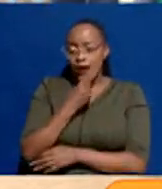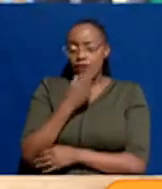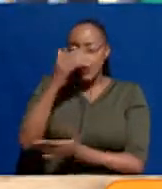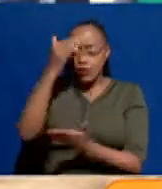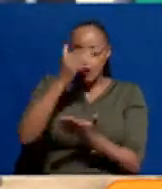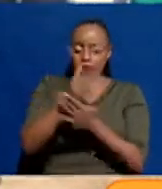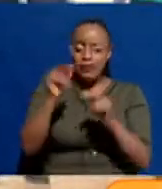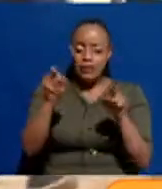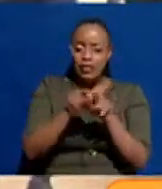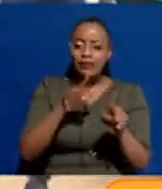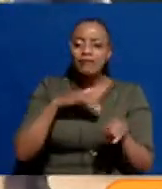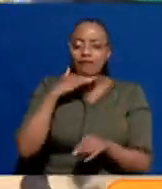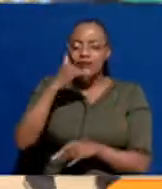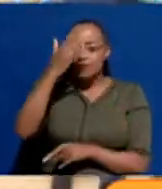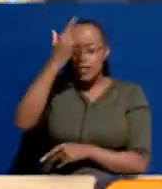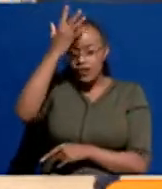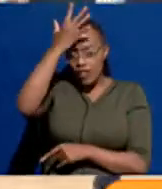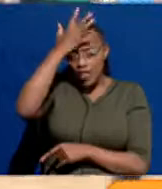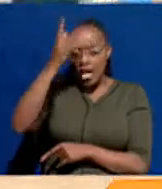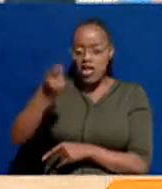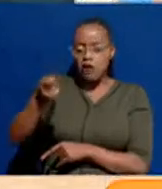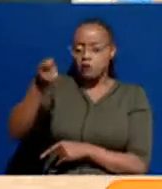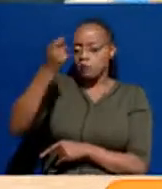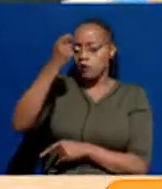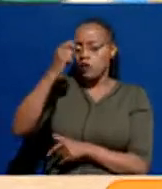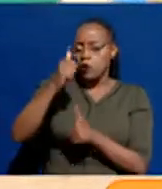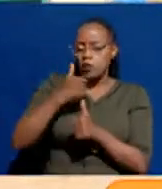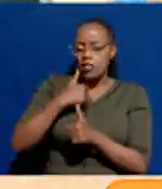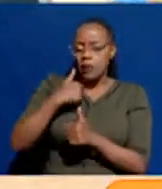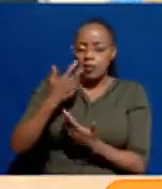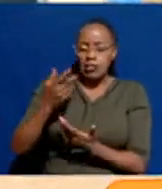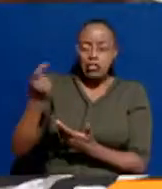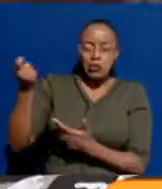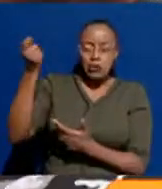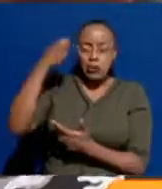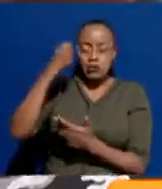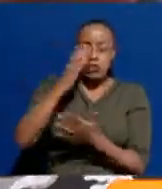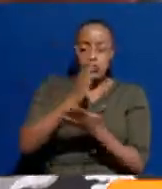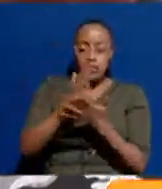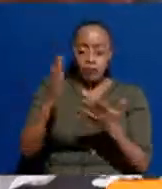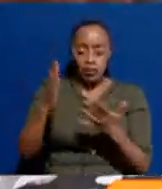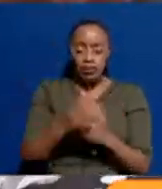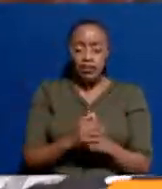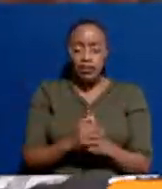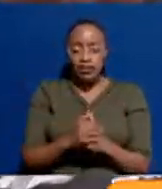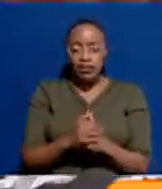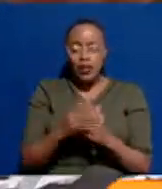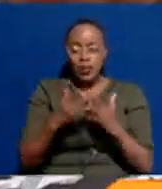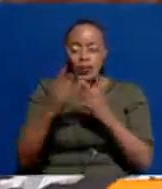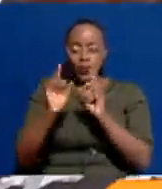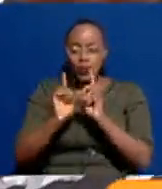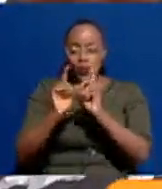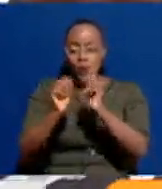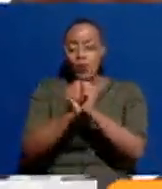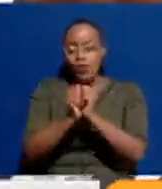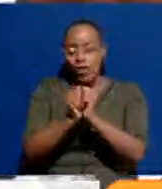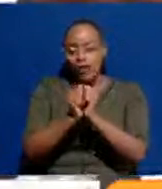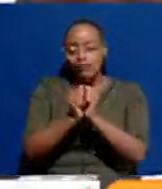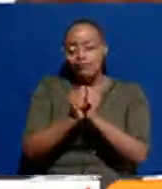the same, that he died due to head trauma caused by a blunt object. Tumeenda huko pamoja na daktari wa